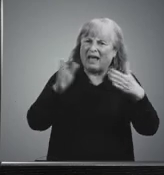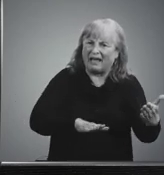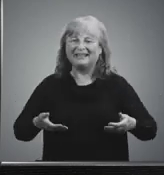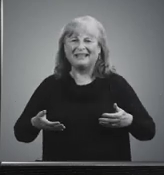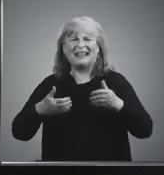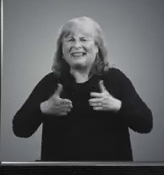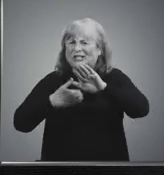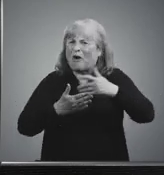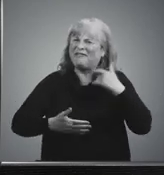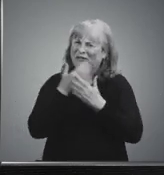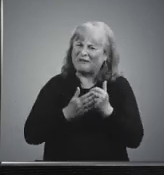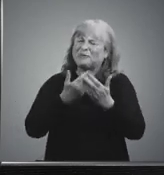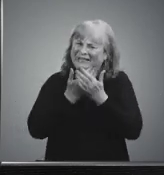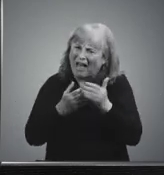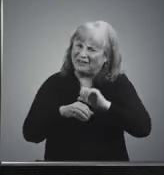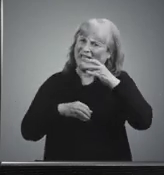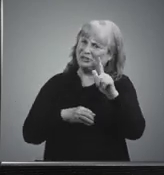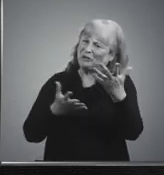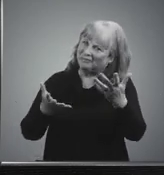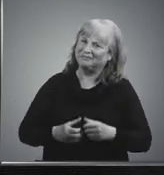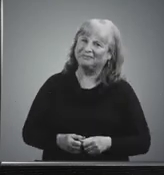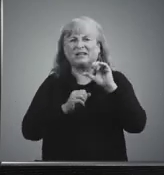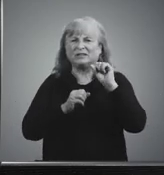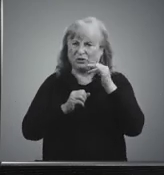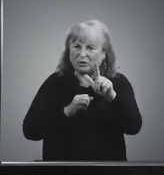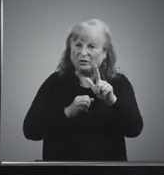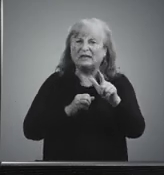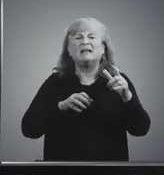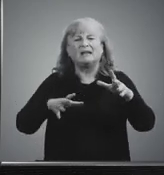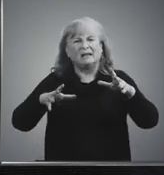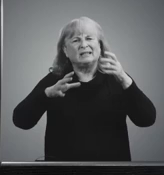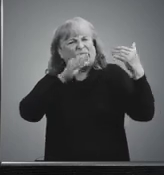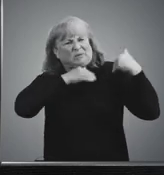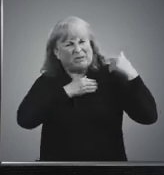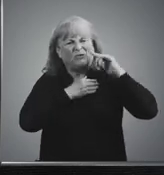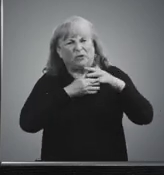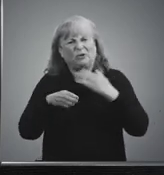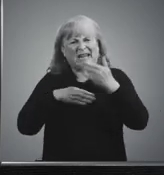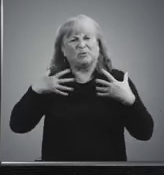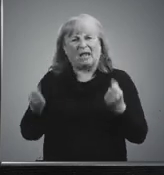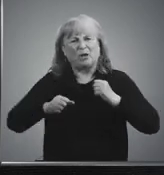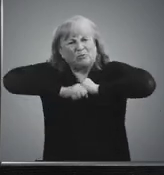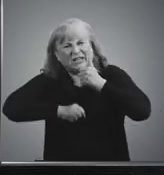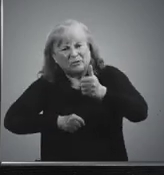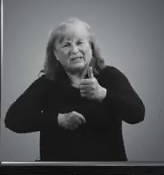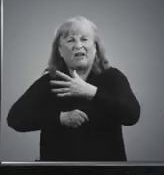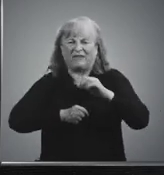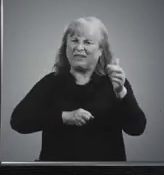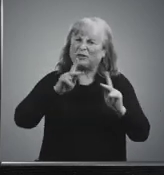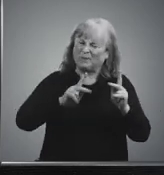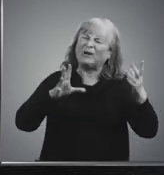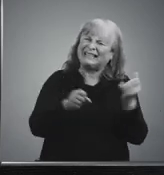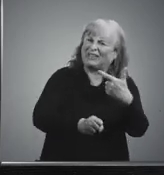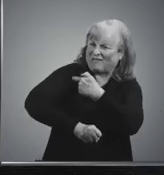their lives. Let's all feel comfortable davening in shul. Take a chrayis for your neighbor's health. Protect yourself and them